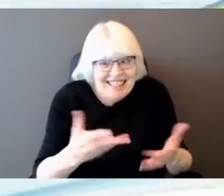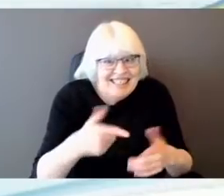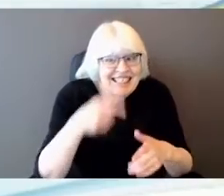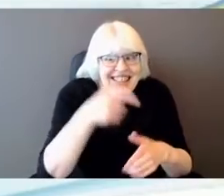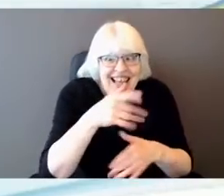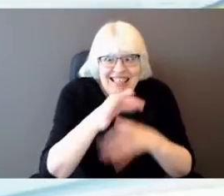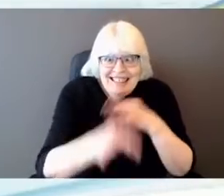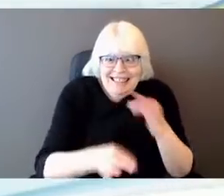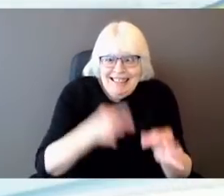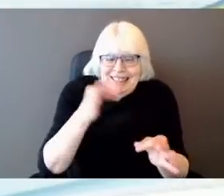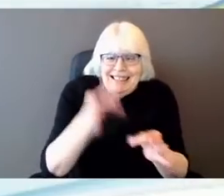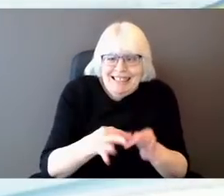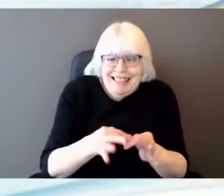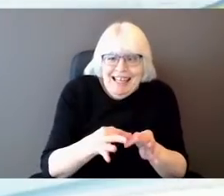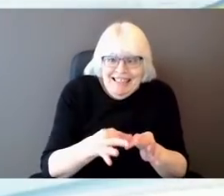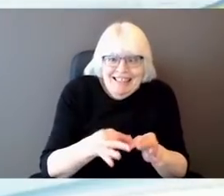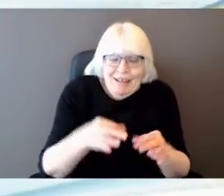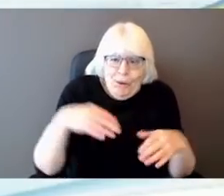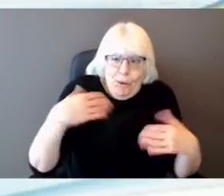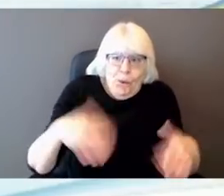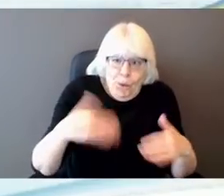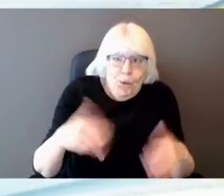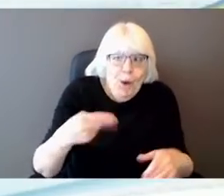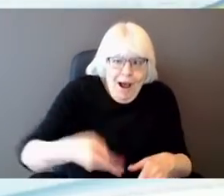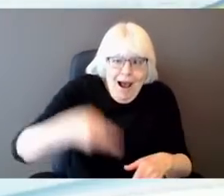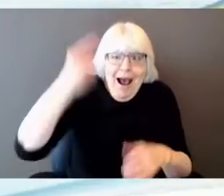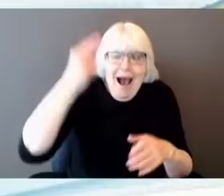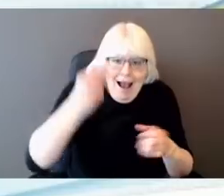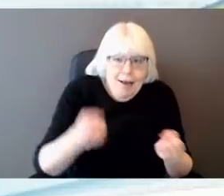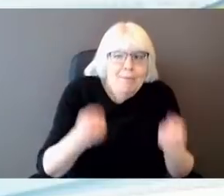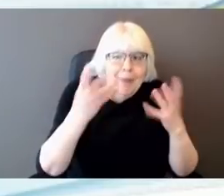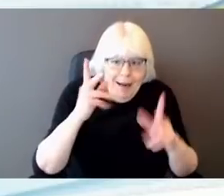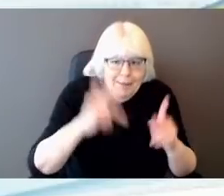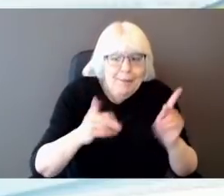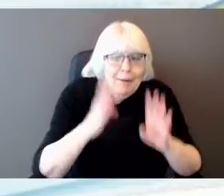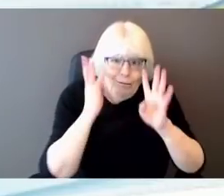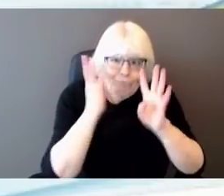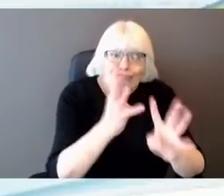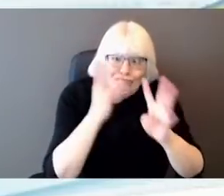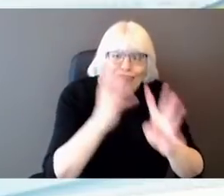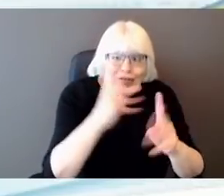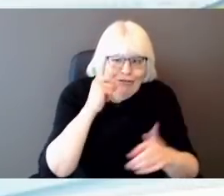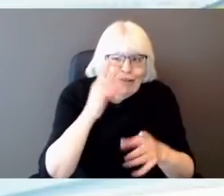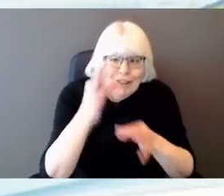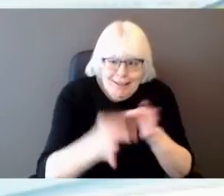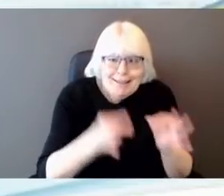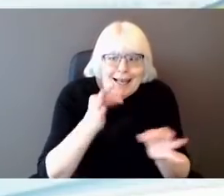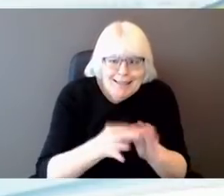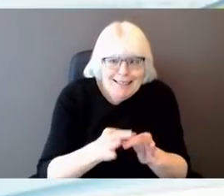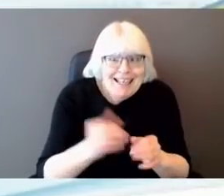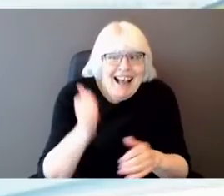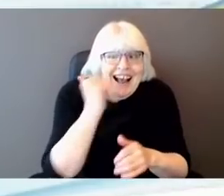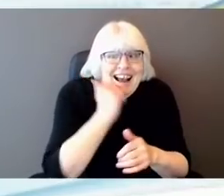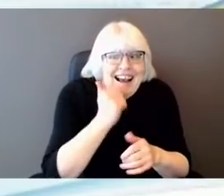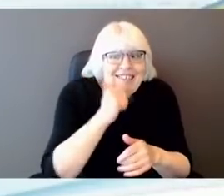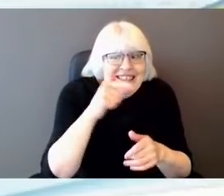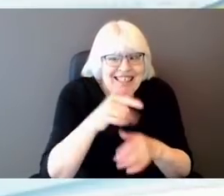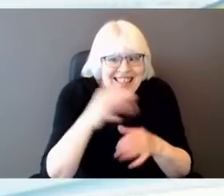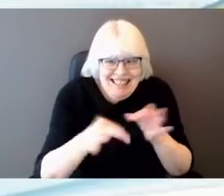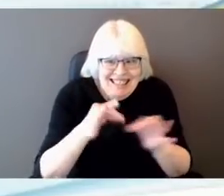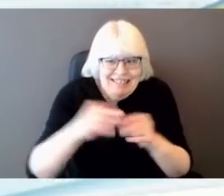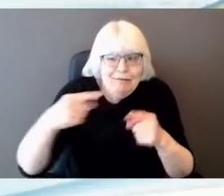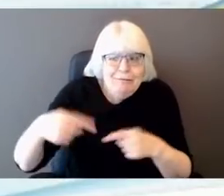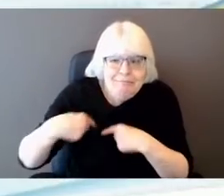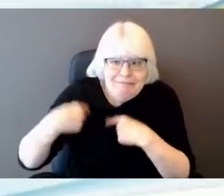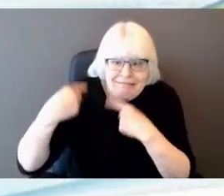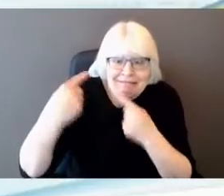And although we are seeing a bit of a decline in daily testing rates, the testing rate per population in PEI